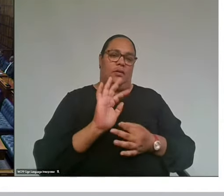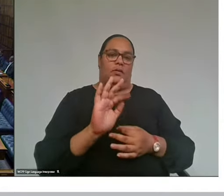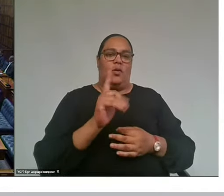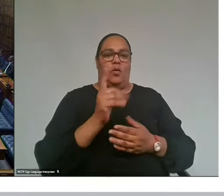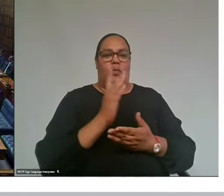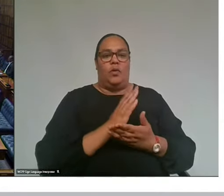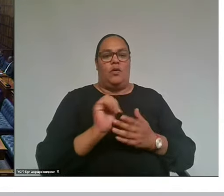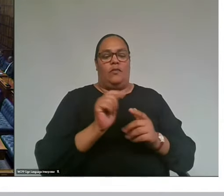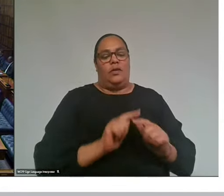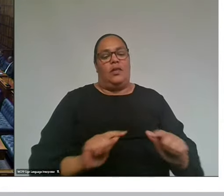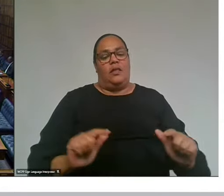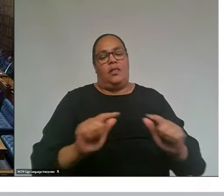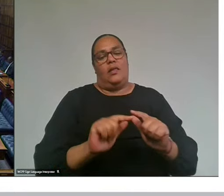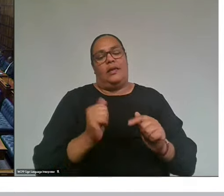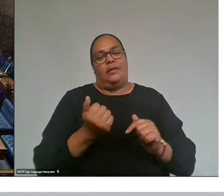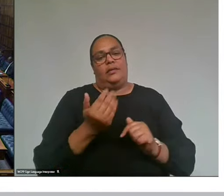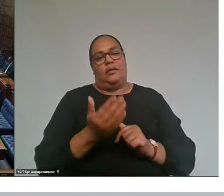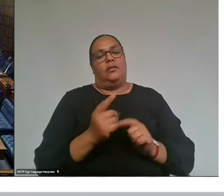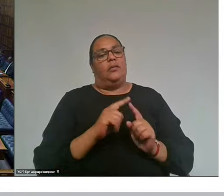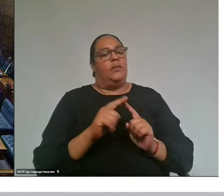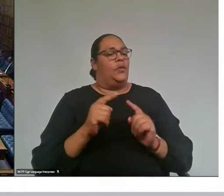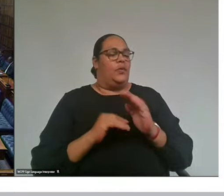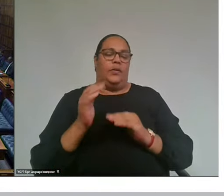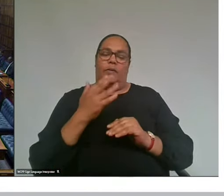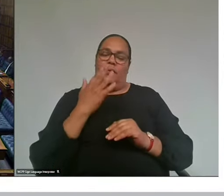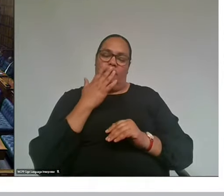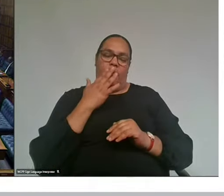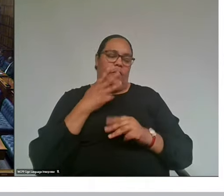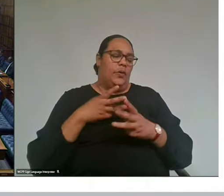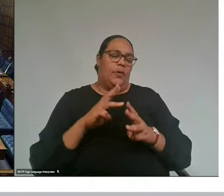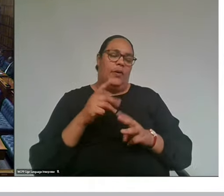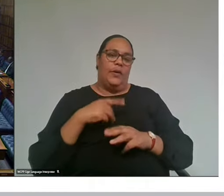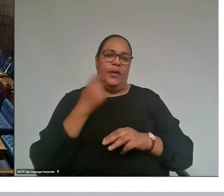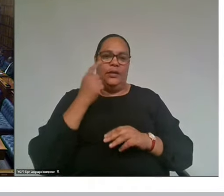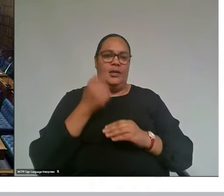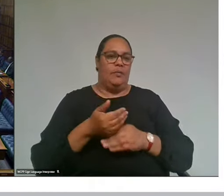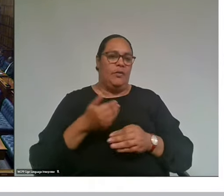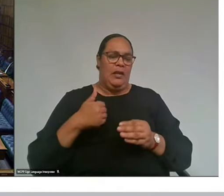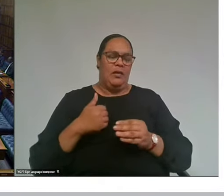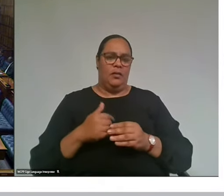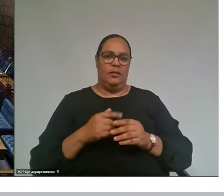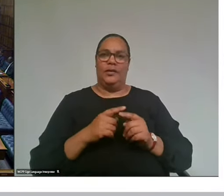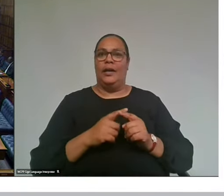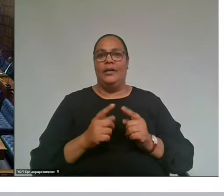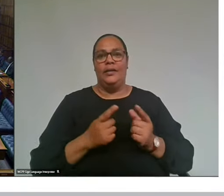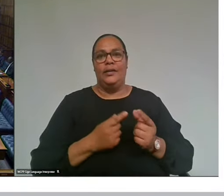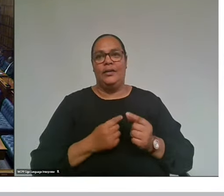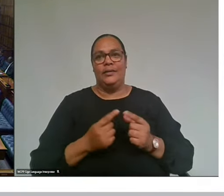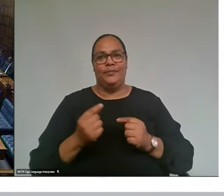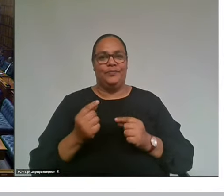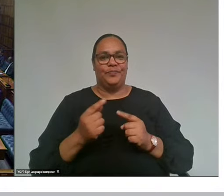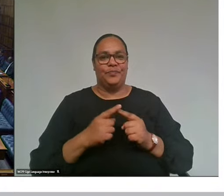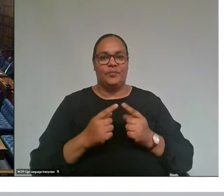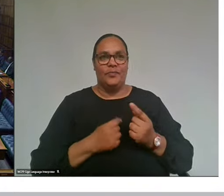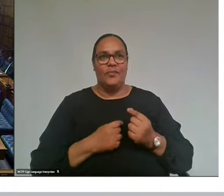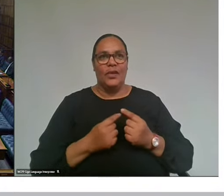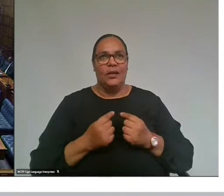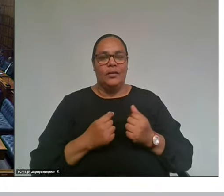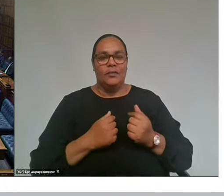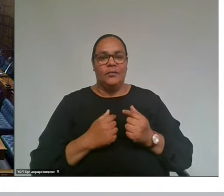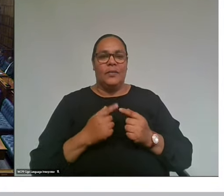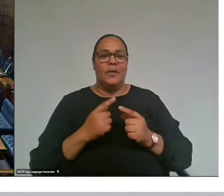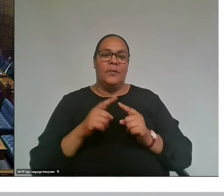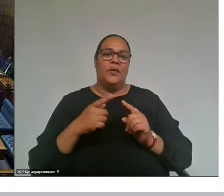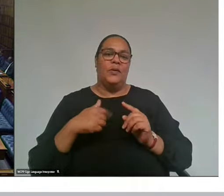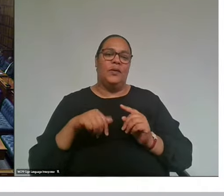behalf of a landed tenant so we don't build at risk the way you understood it before Matt Matt explained I just want to reiterate that so we